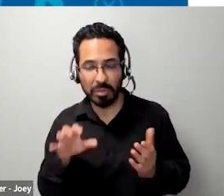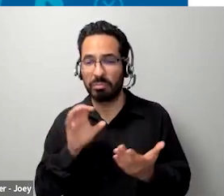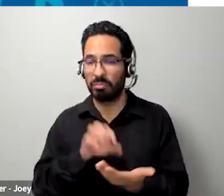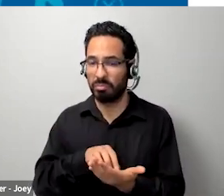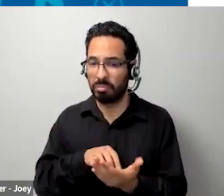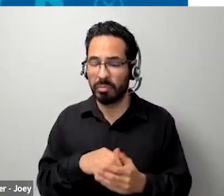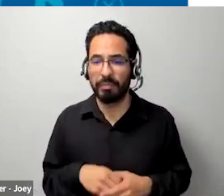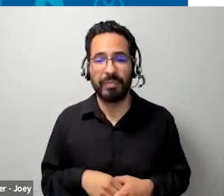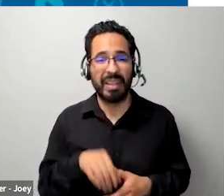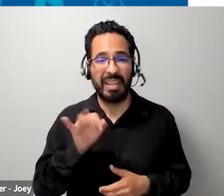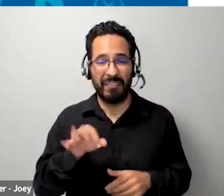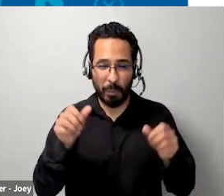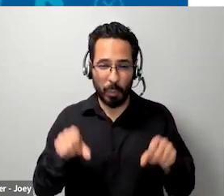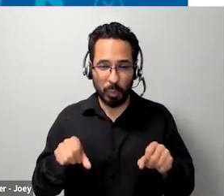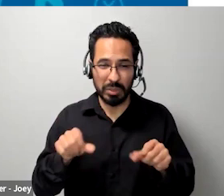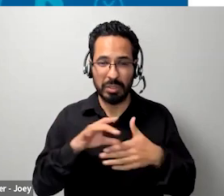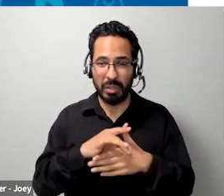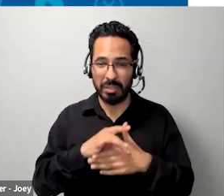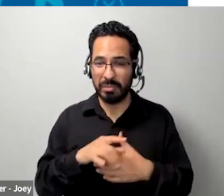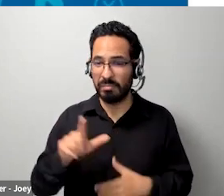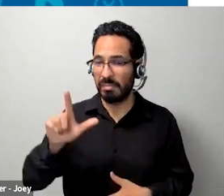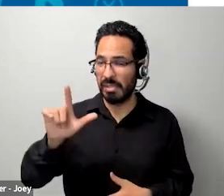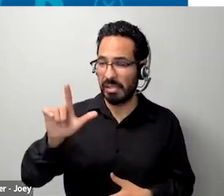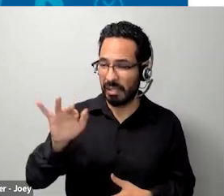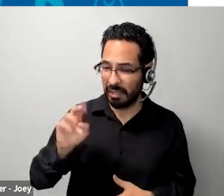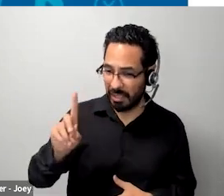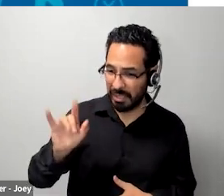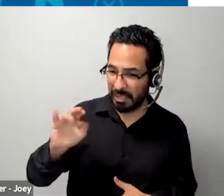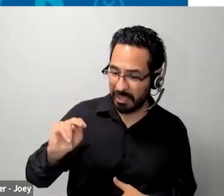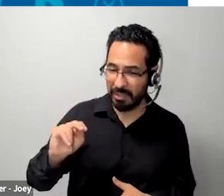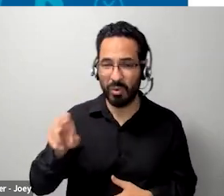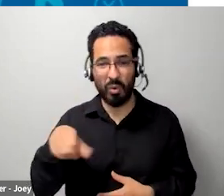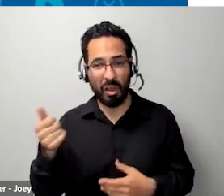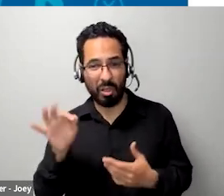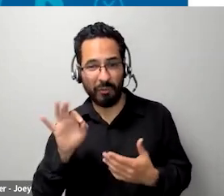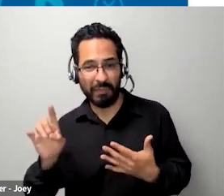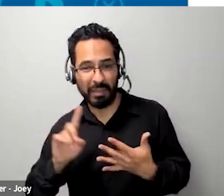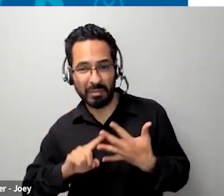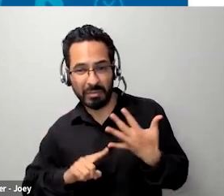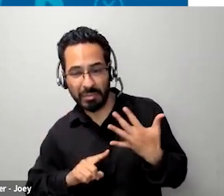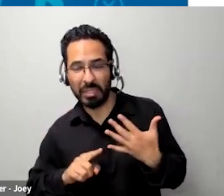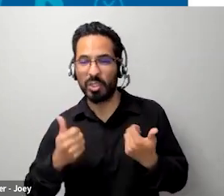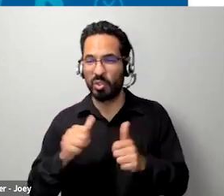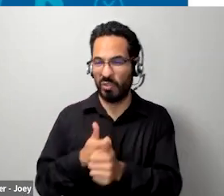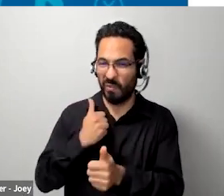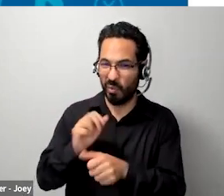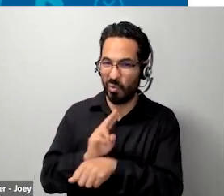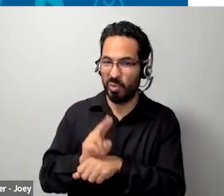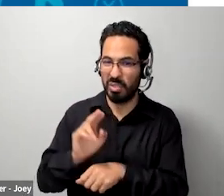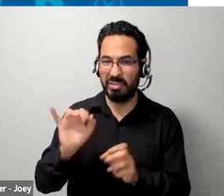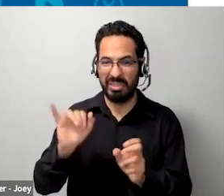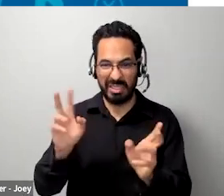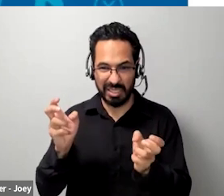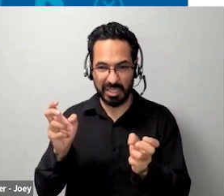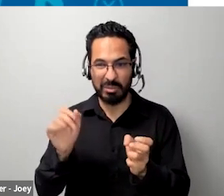content, whether it be on LinkedIn, Twitter, any other feeds, try to avoid using idioms when possible. It could